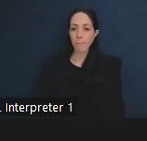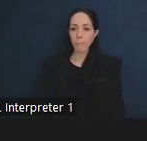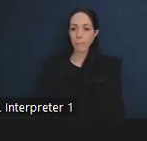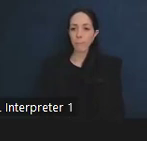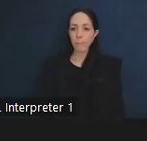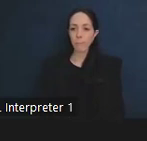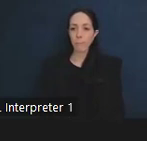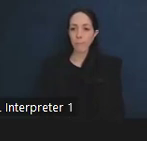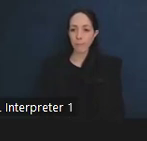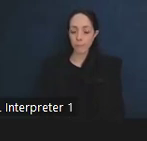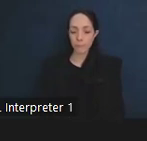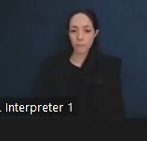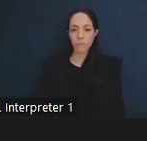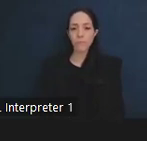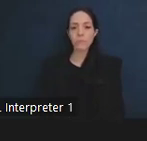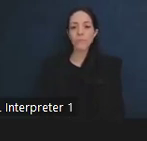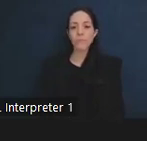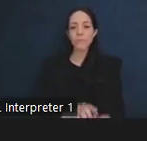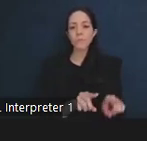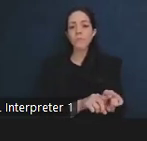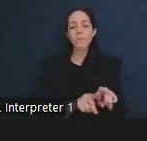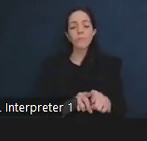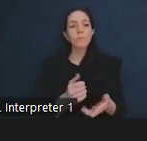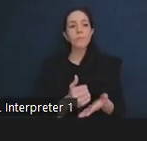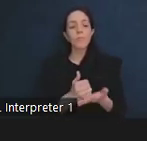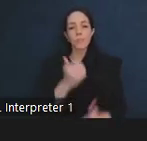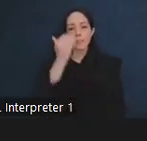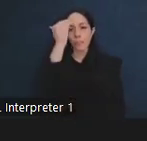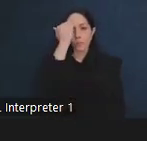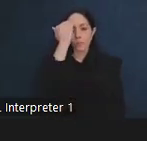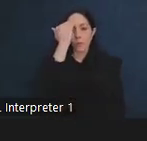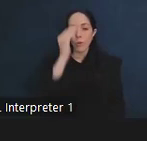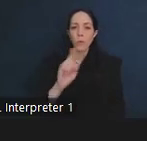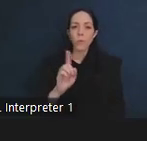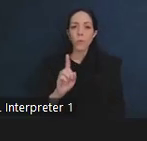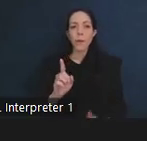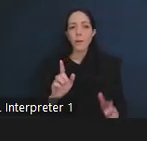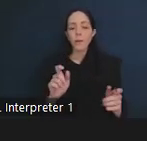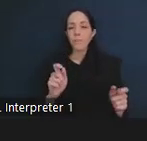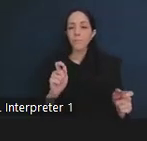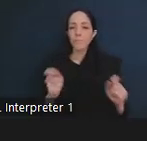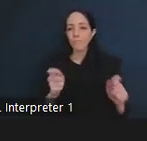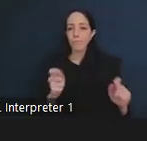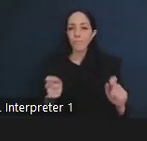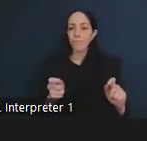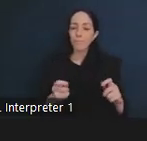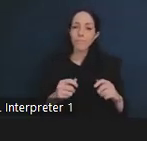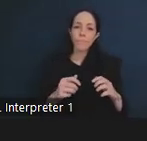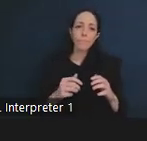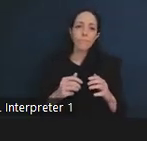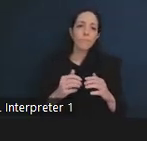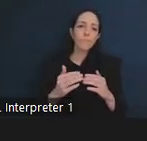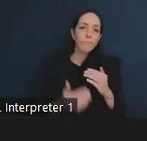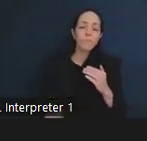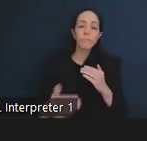I think it's helpful to hear, Sarah, the threshold by which you would make adjustments for all virtual or in-person. That